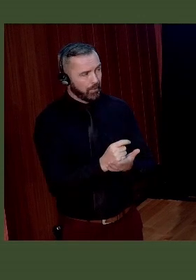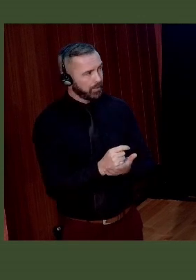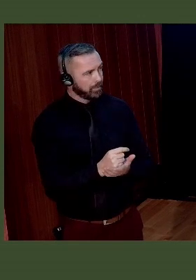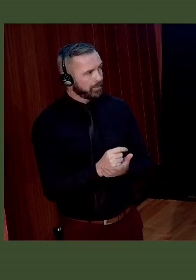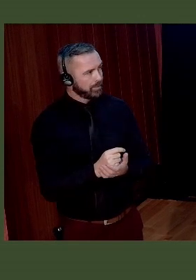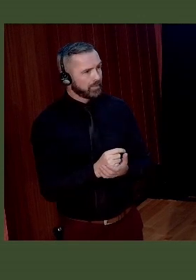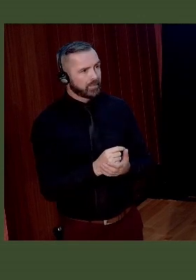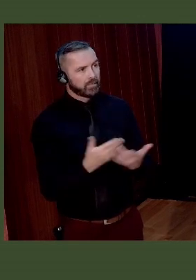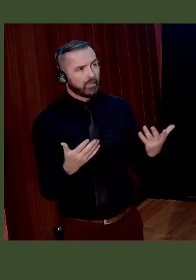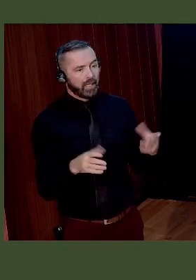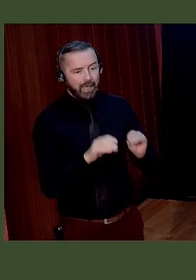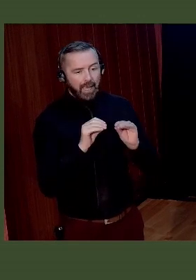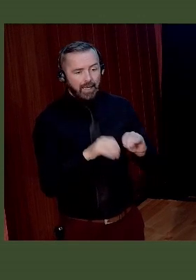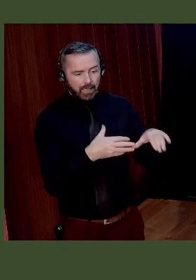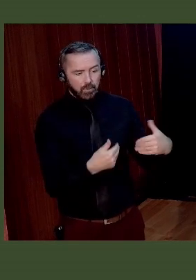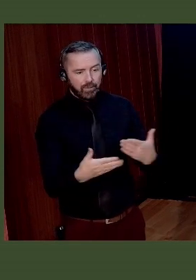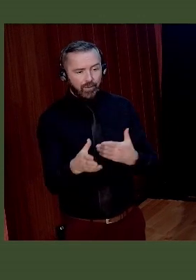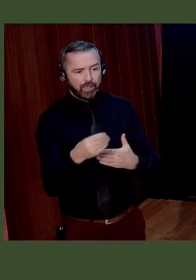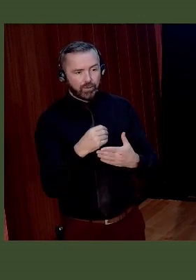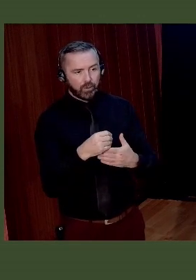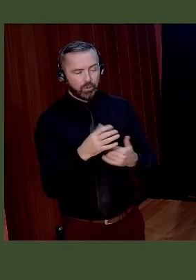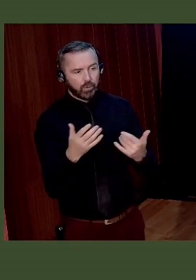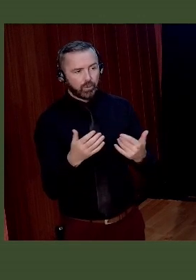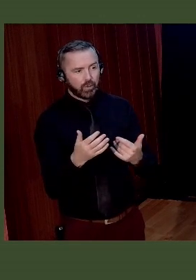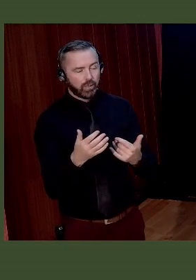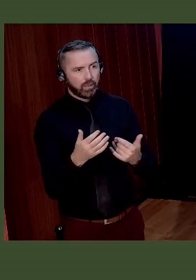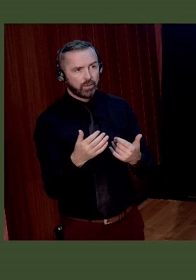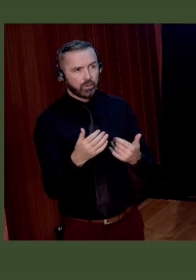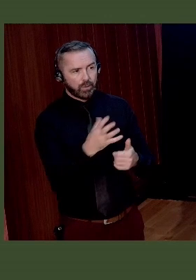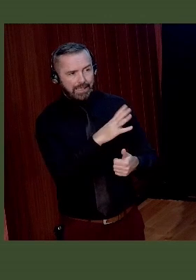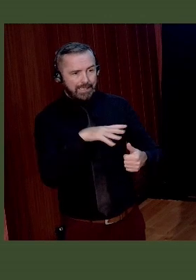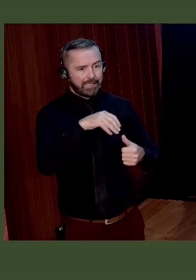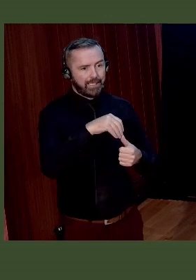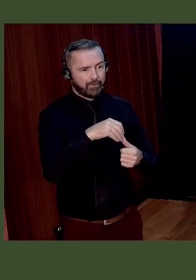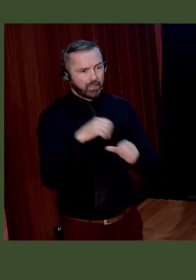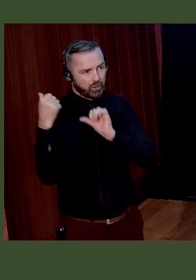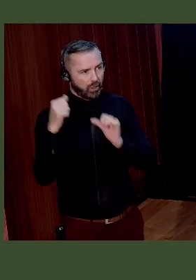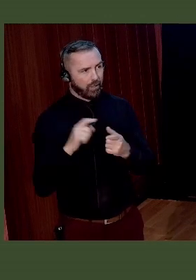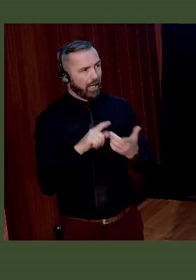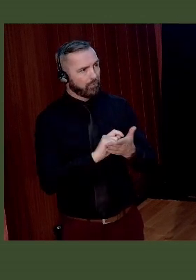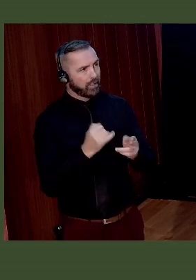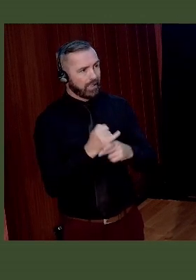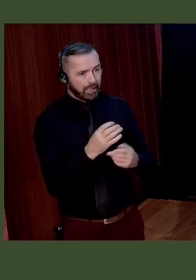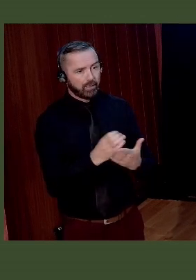is certain that education was provided to a gifted generation, both intellectuals and writers, in the preparatory